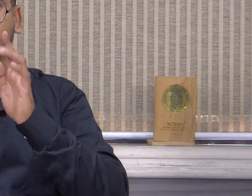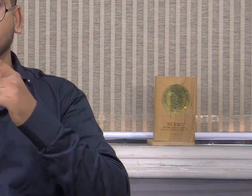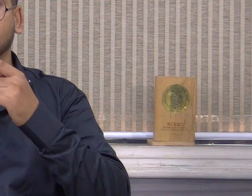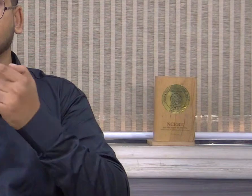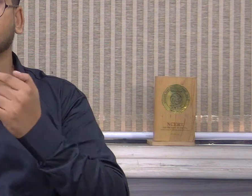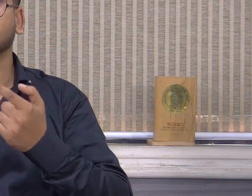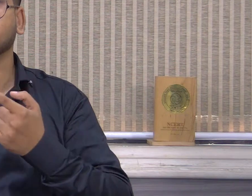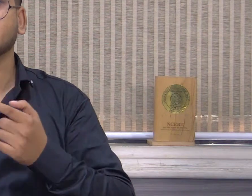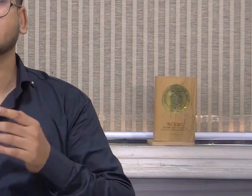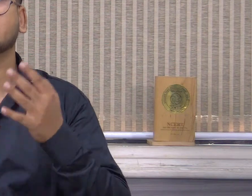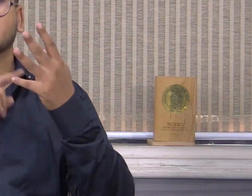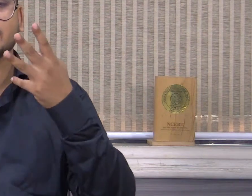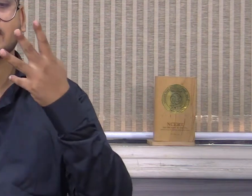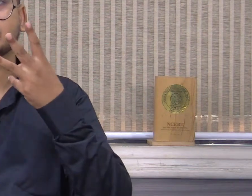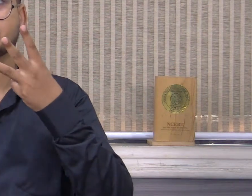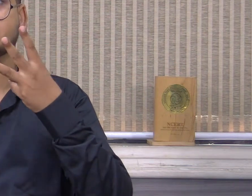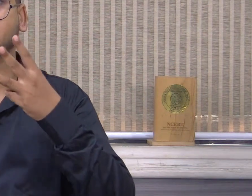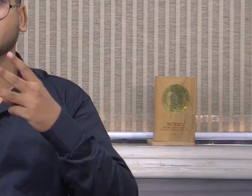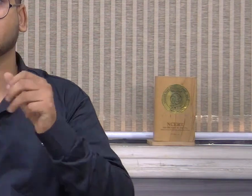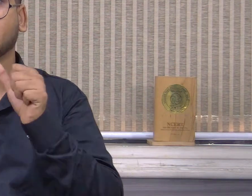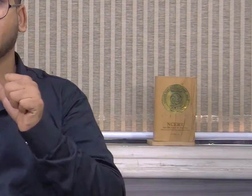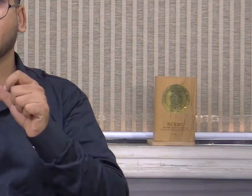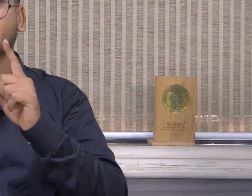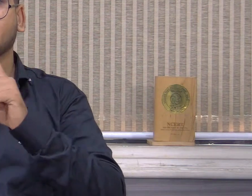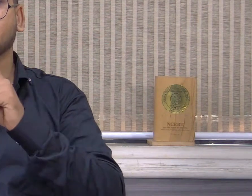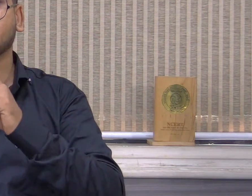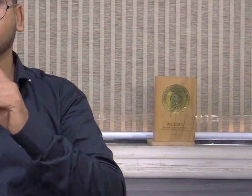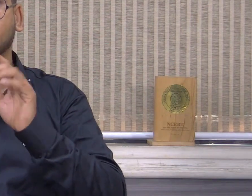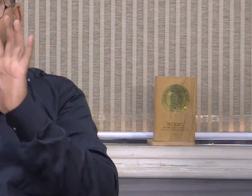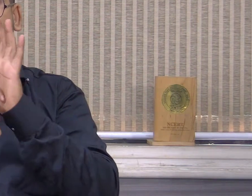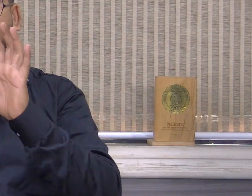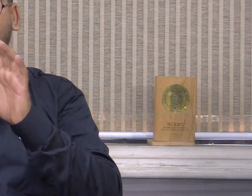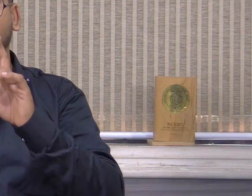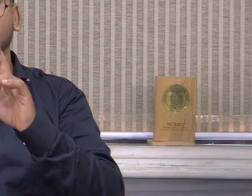And the third one, approaching.